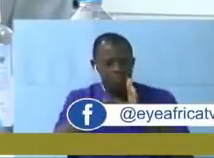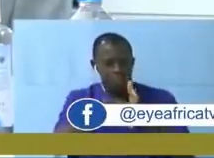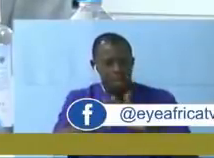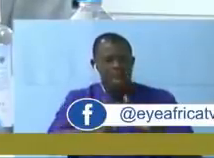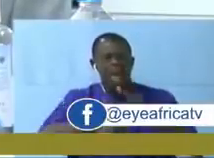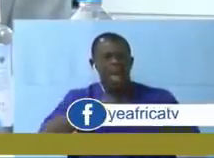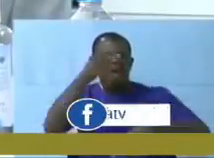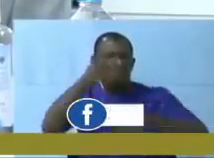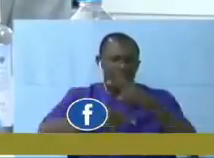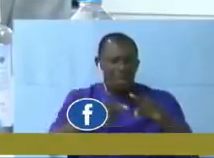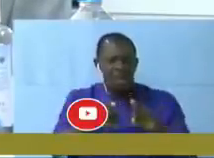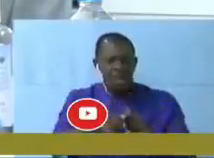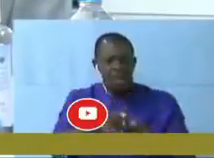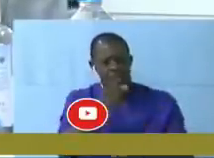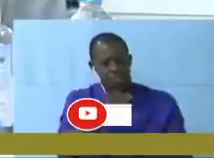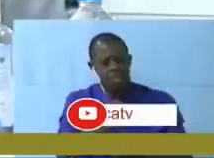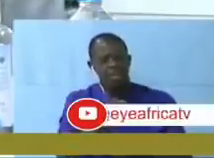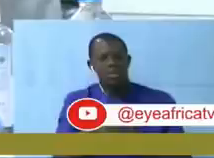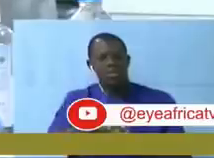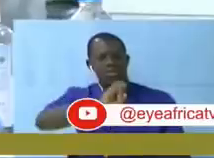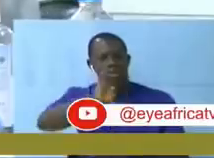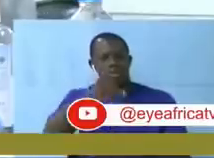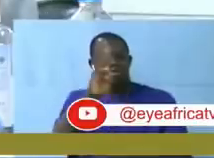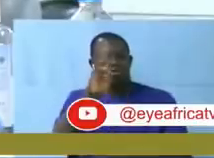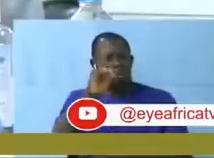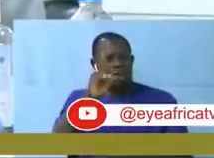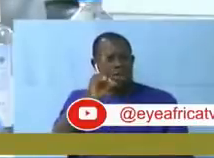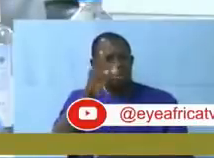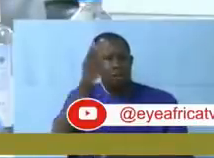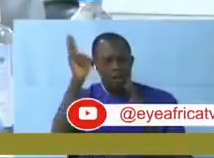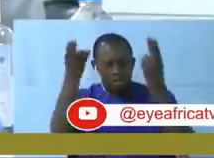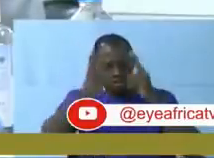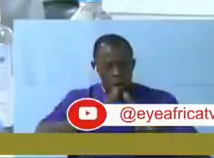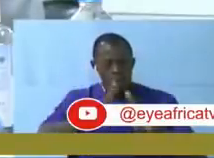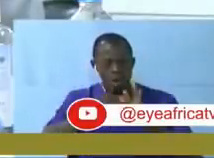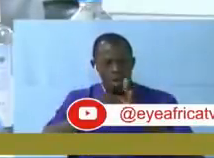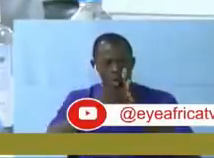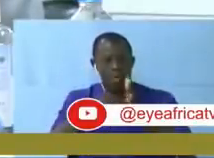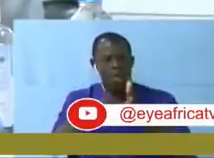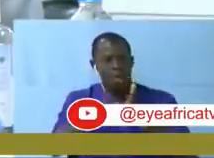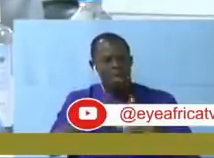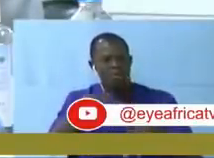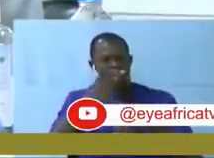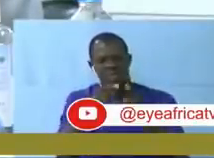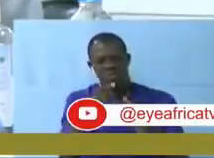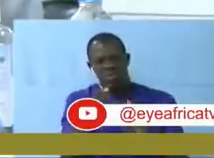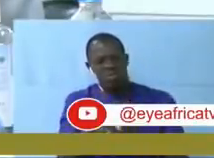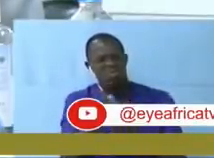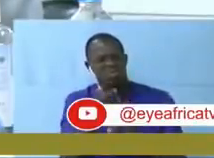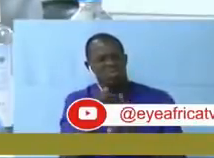join the Institute for Human Rights and Development in Africa. And like I said, I